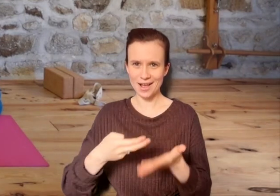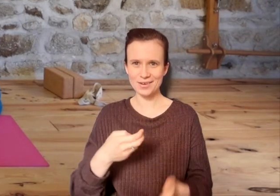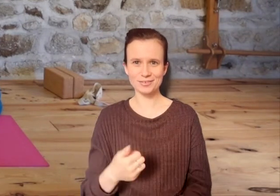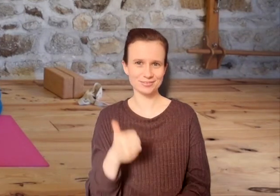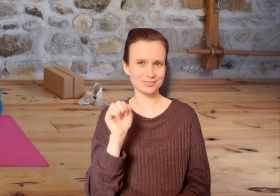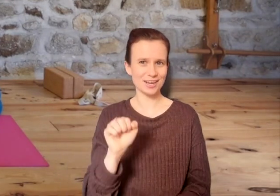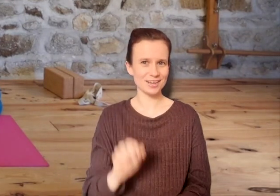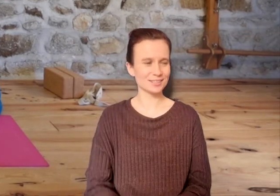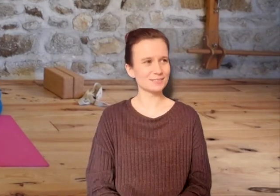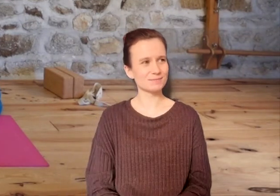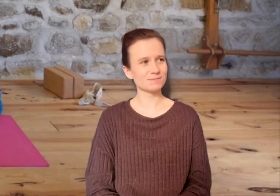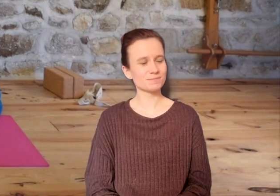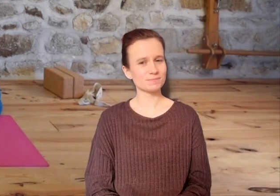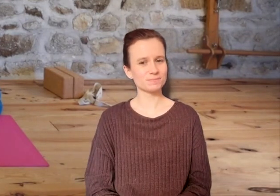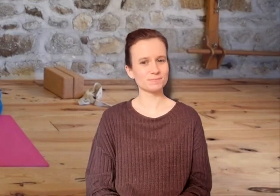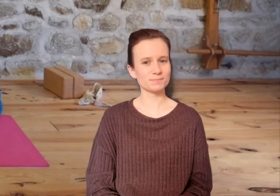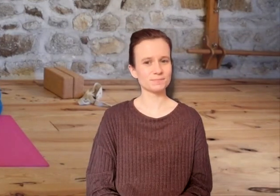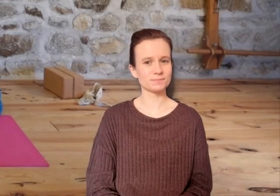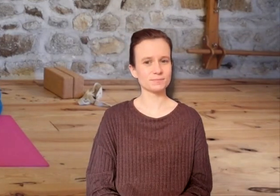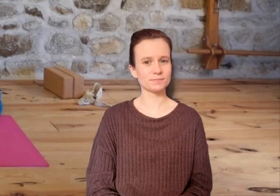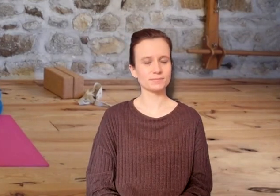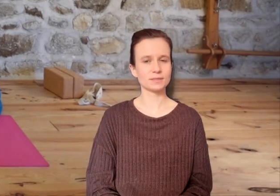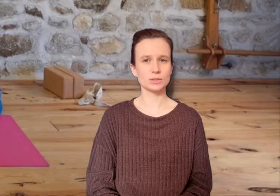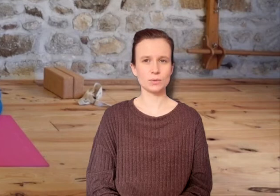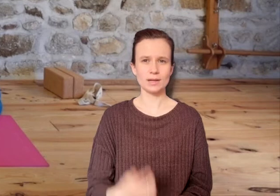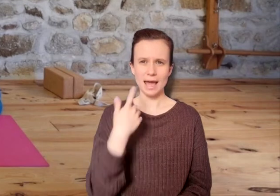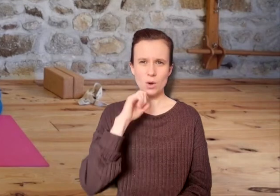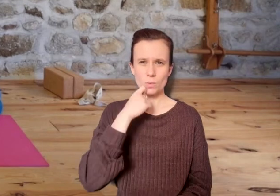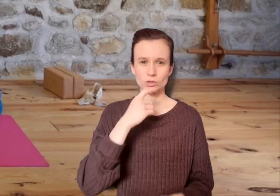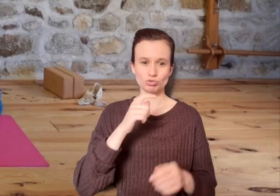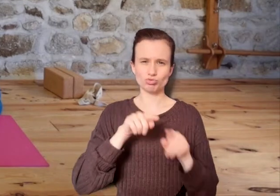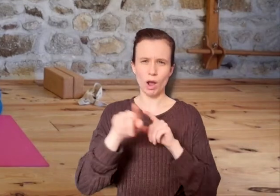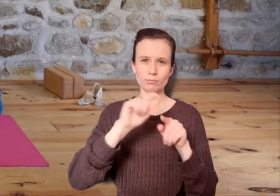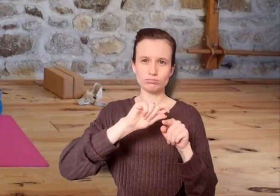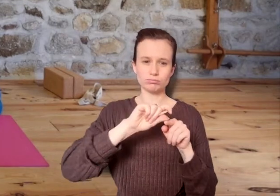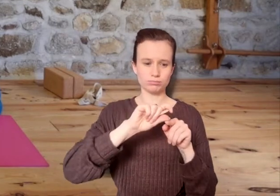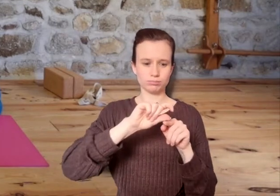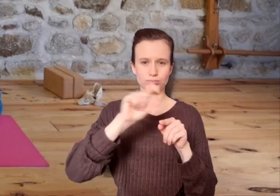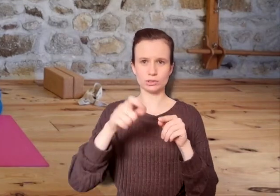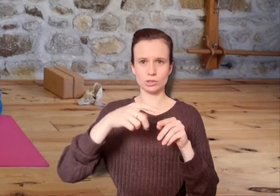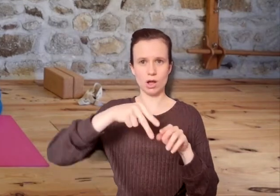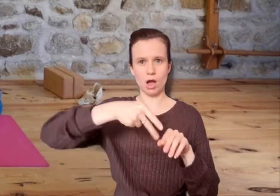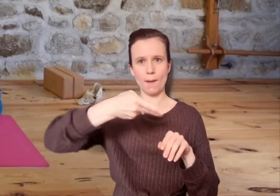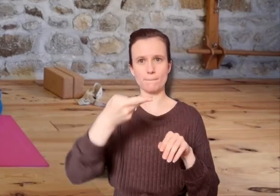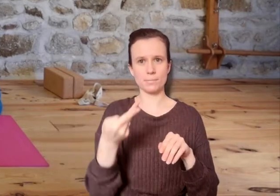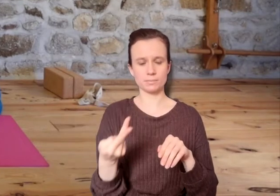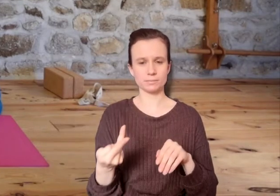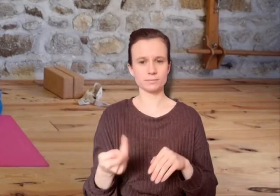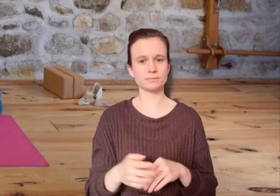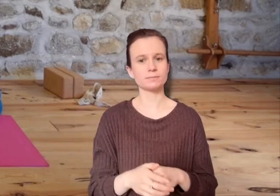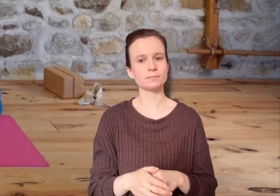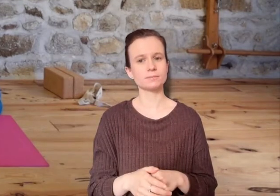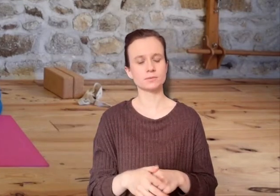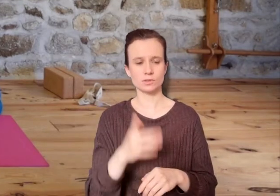Feels good to be on the floor now, doesn't it? From here, we're going to do a little bit of a bridge. So it's